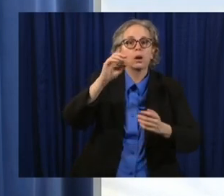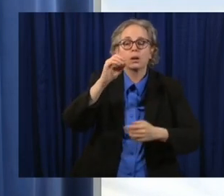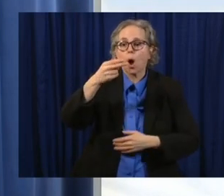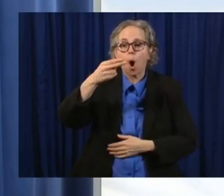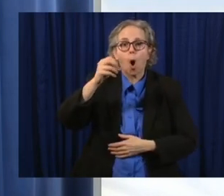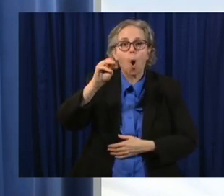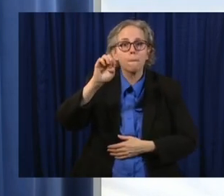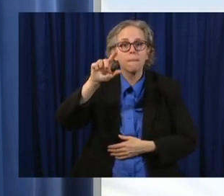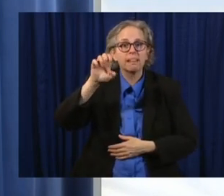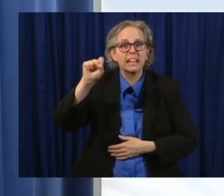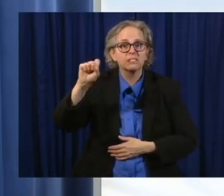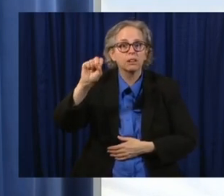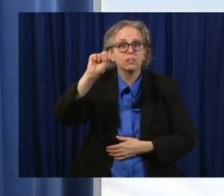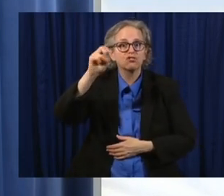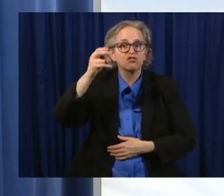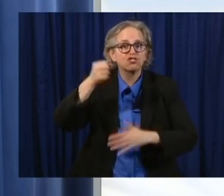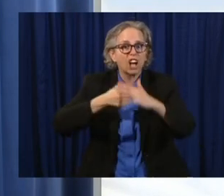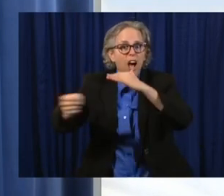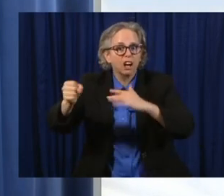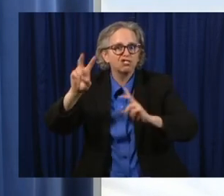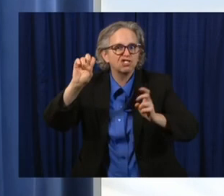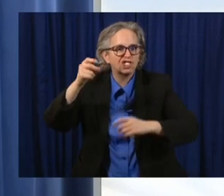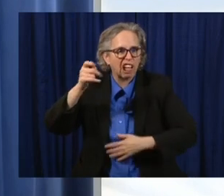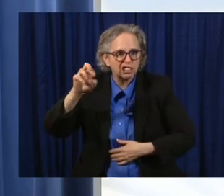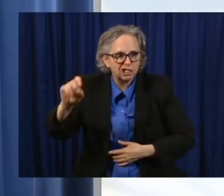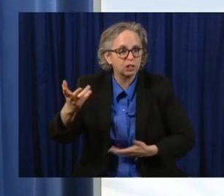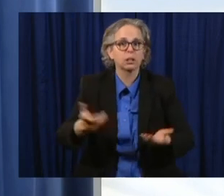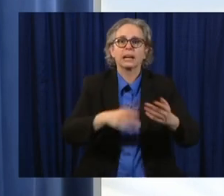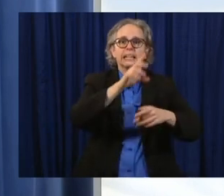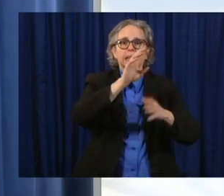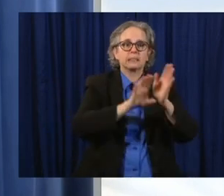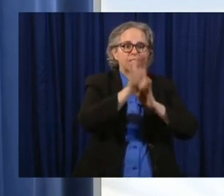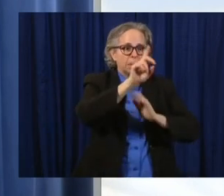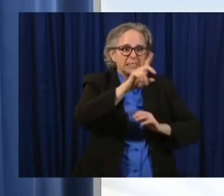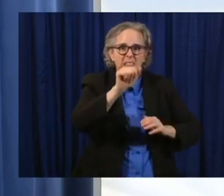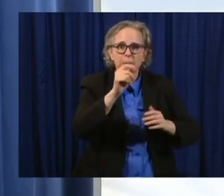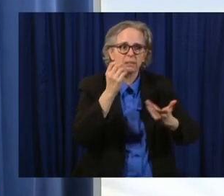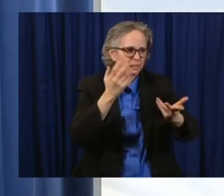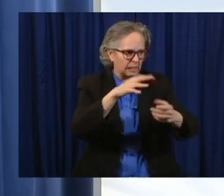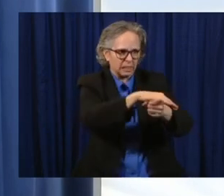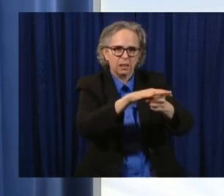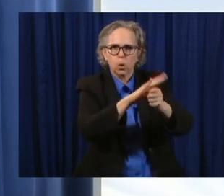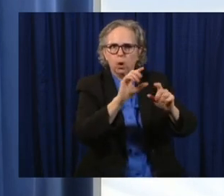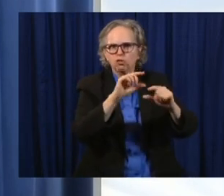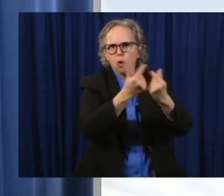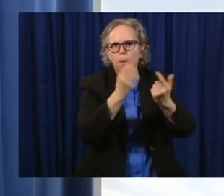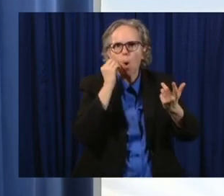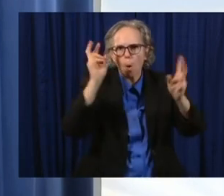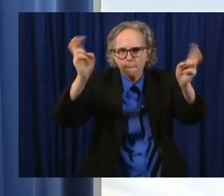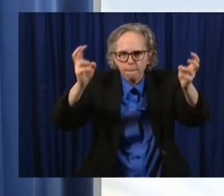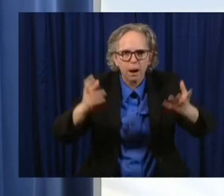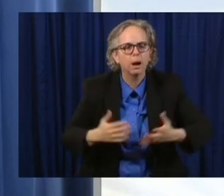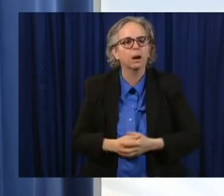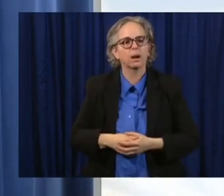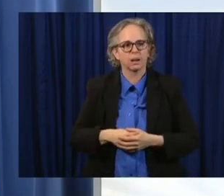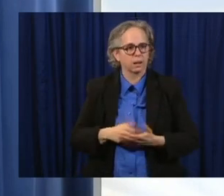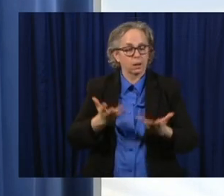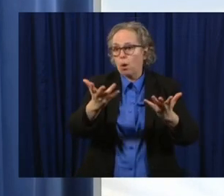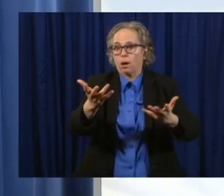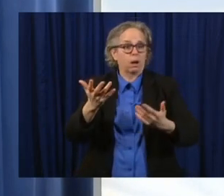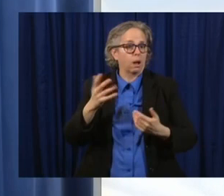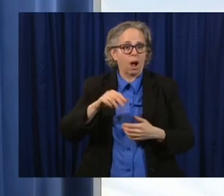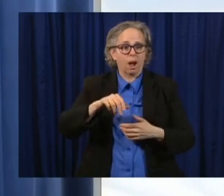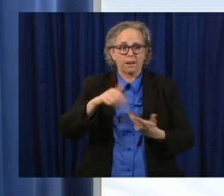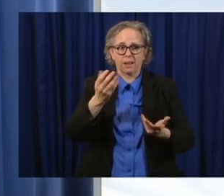Next, we'll be better able to make sure food and grocery workers and employees in essential manufacturing in Ohio are